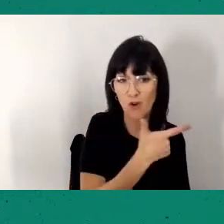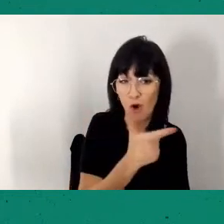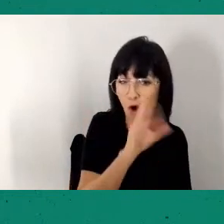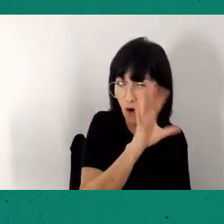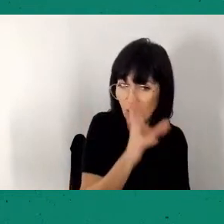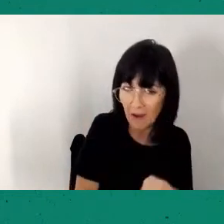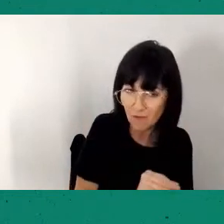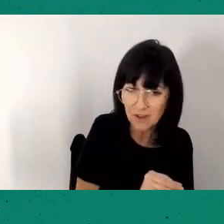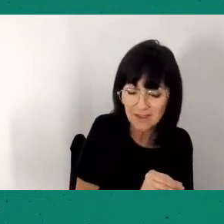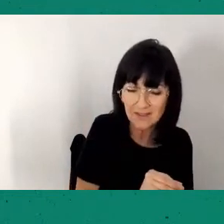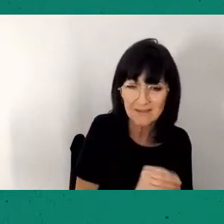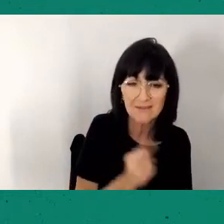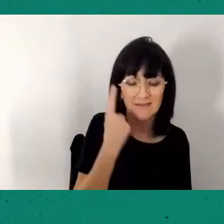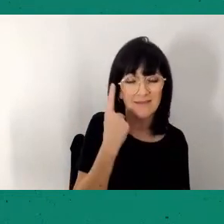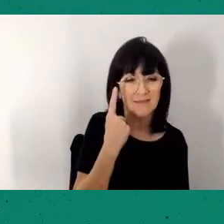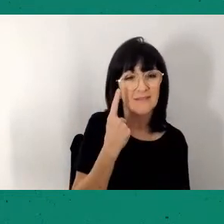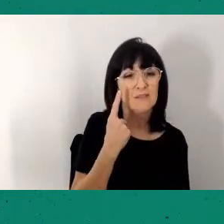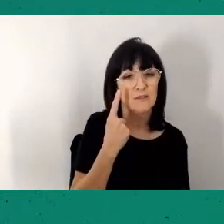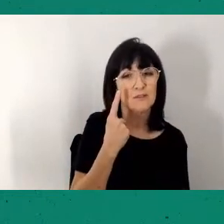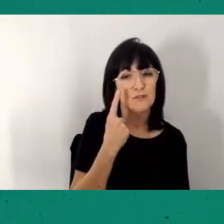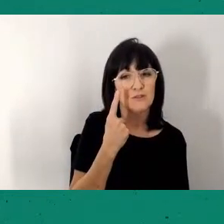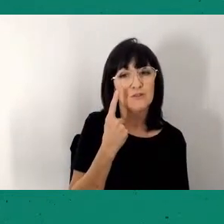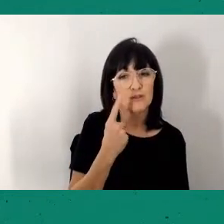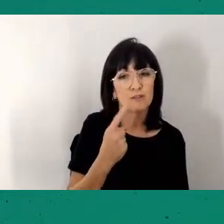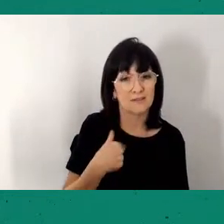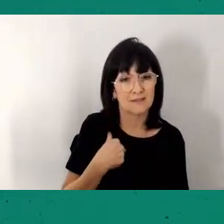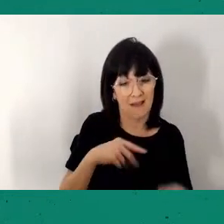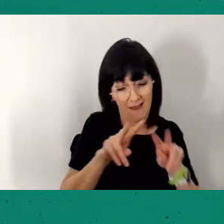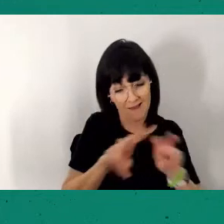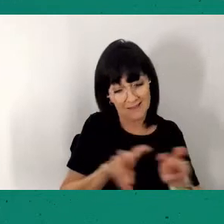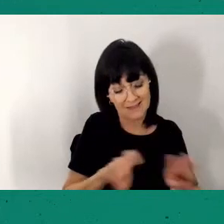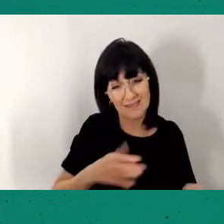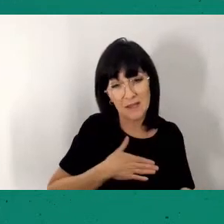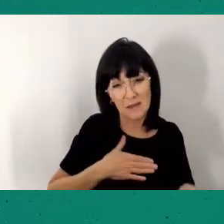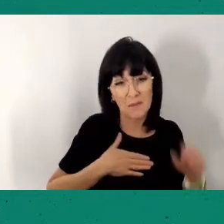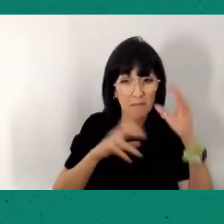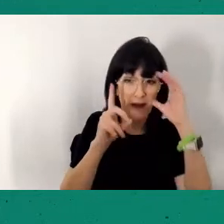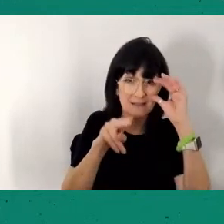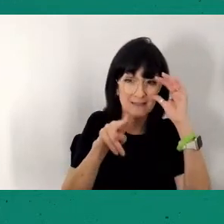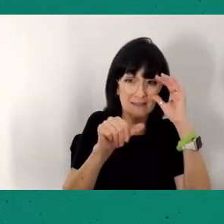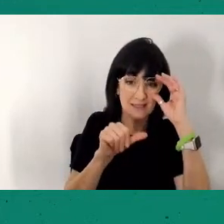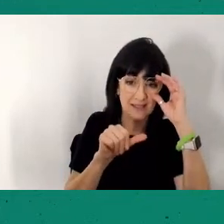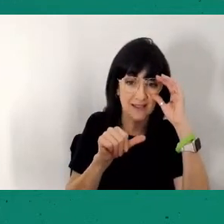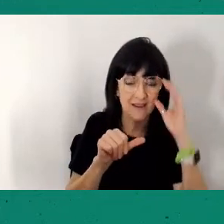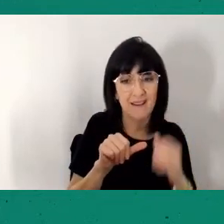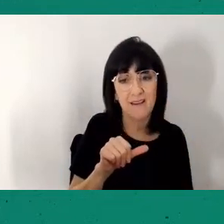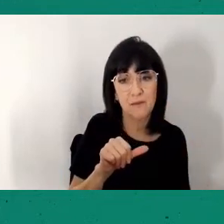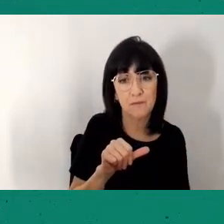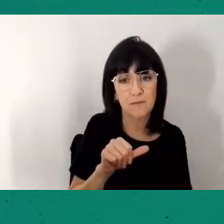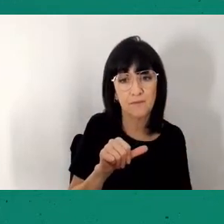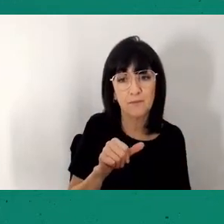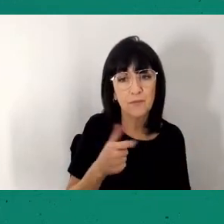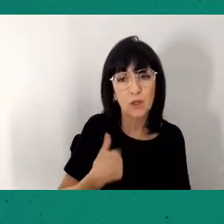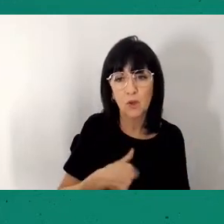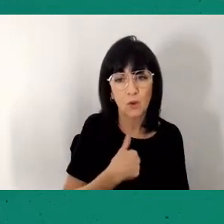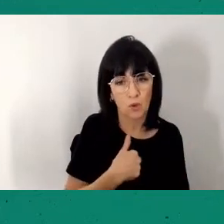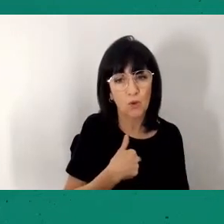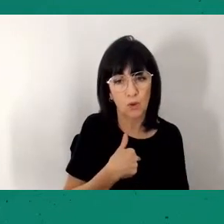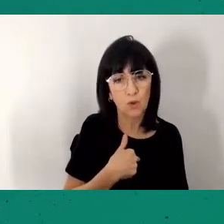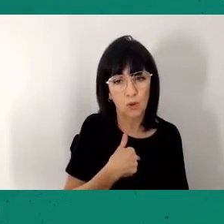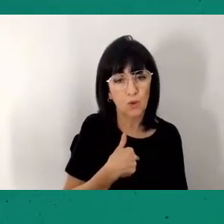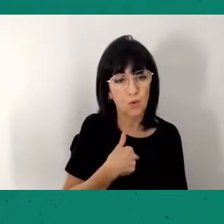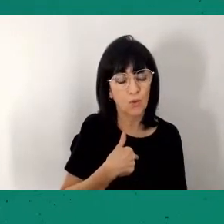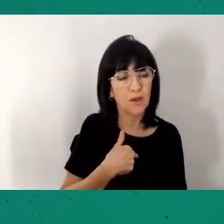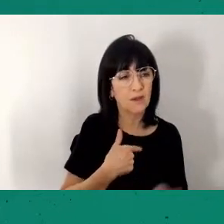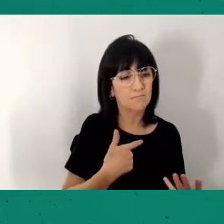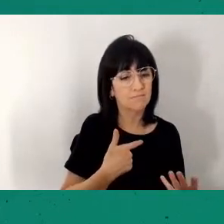And so we have some, when I did my DNA, I can share that with you another time, but we are who God created us